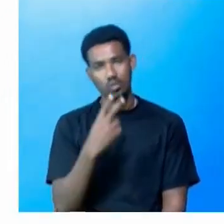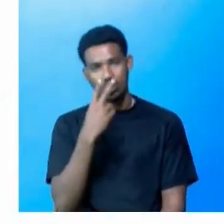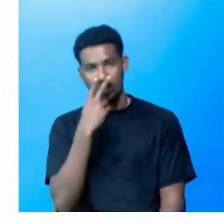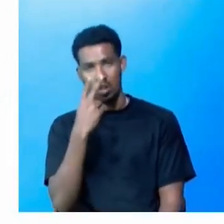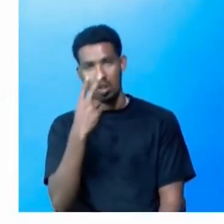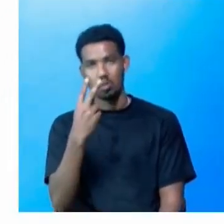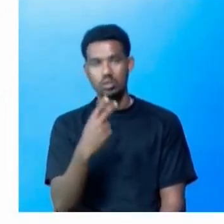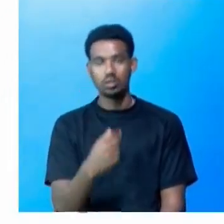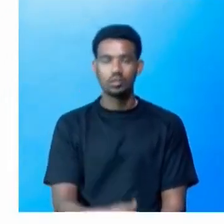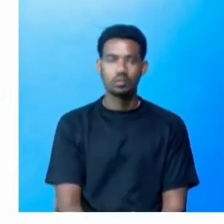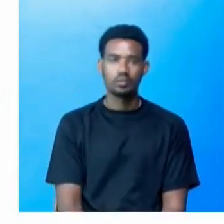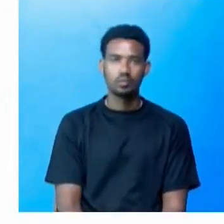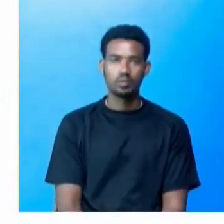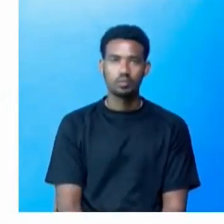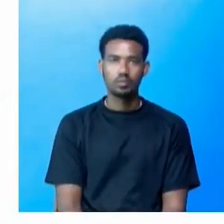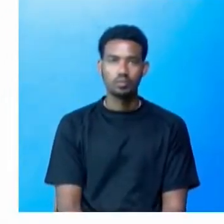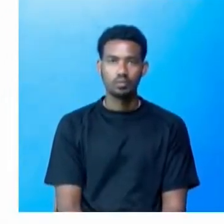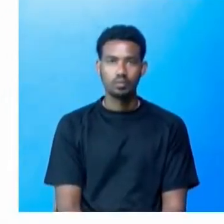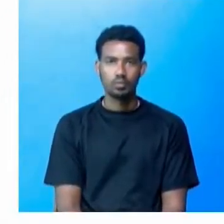outlook.